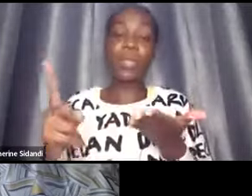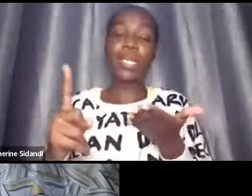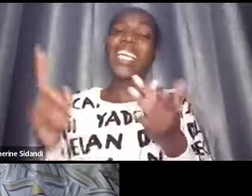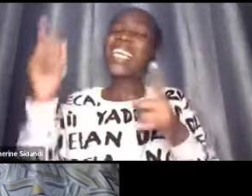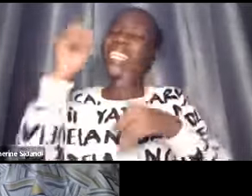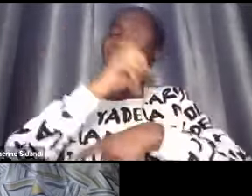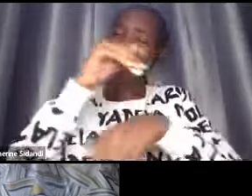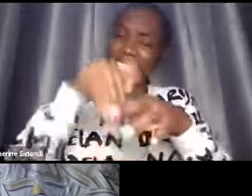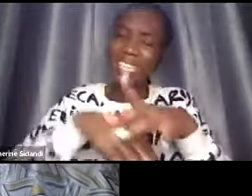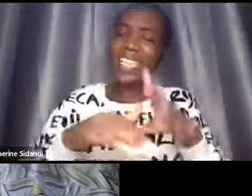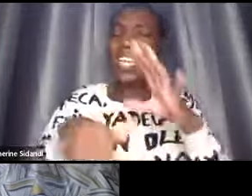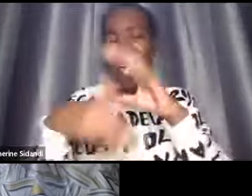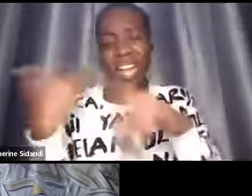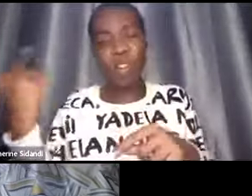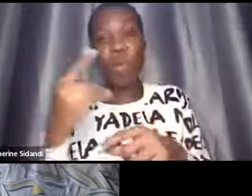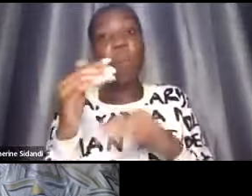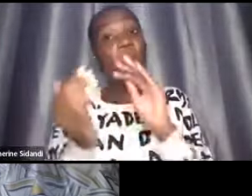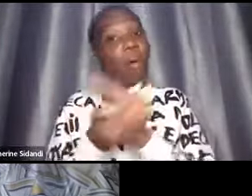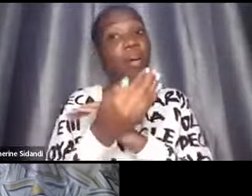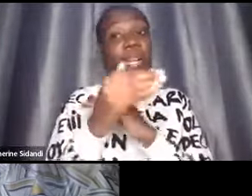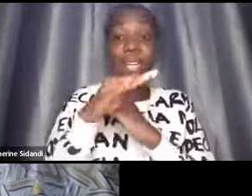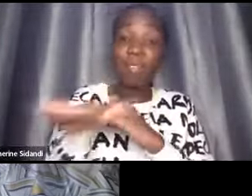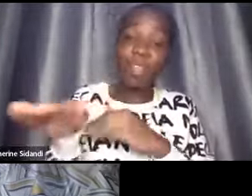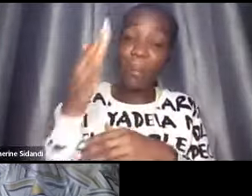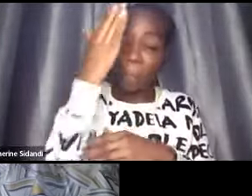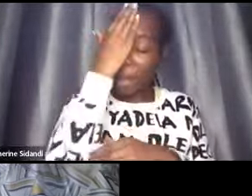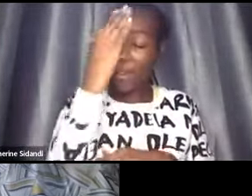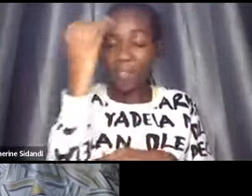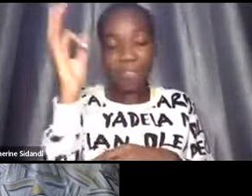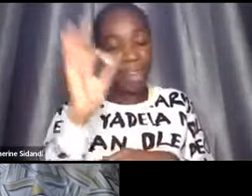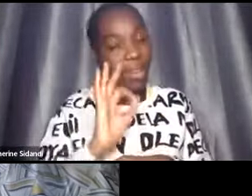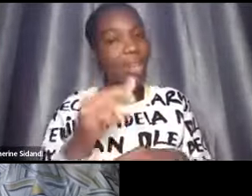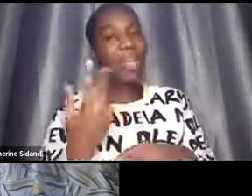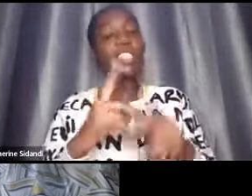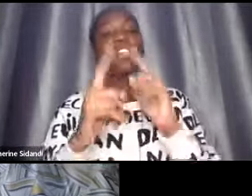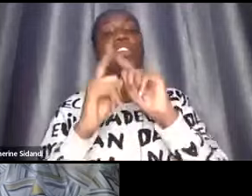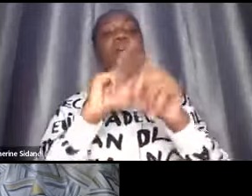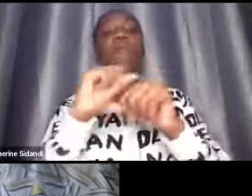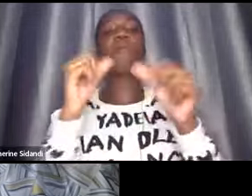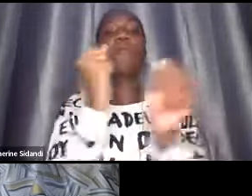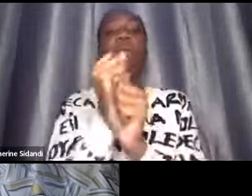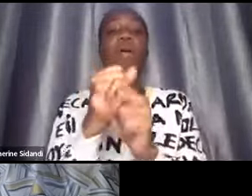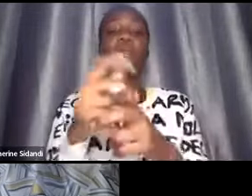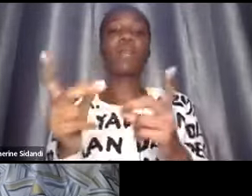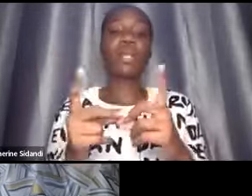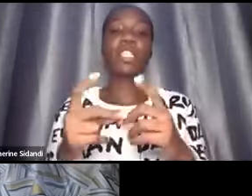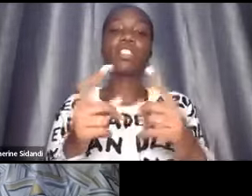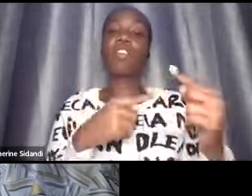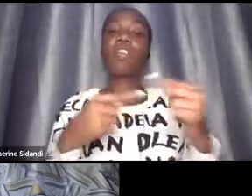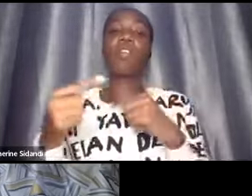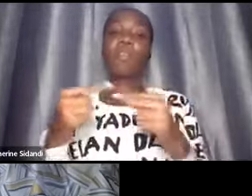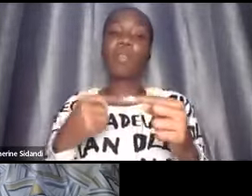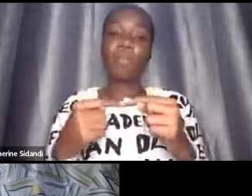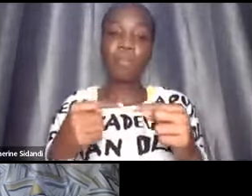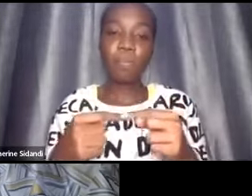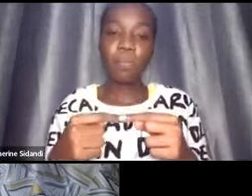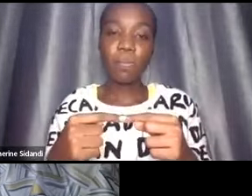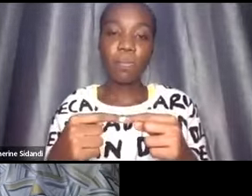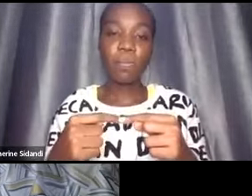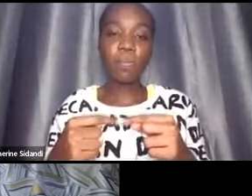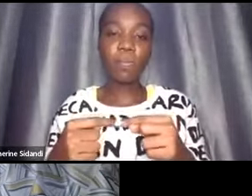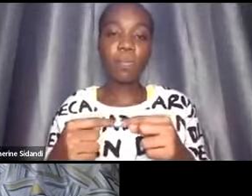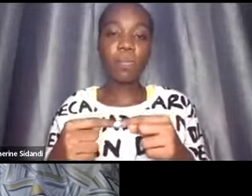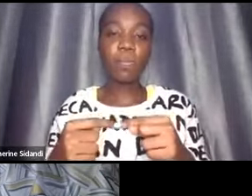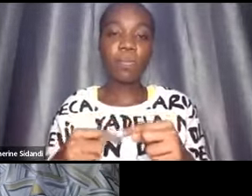out, from morning to evening, from Monday to Friday, talking about workplace conflict, because we deal with what we call the